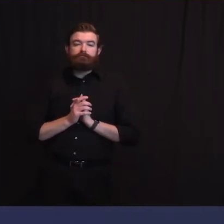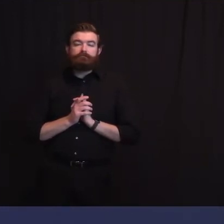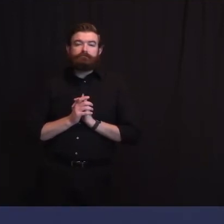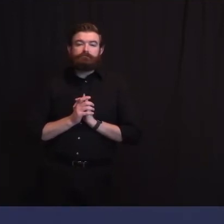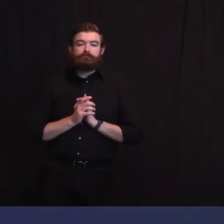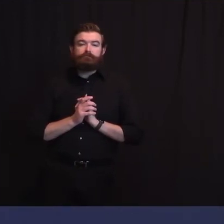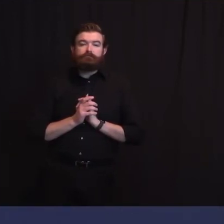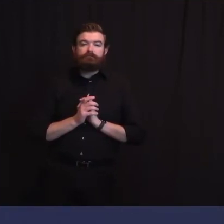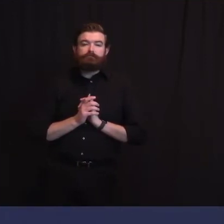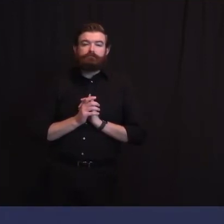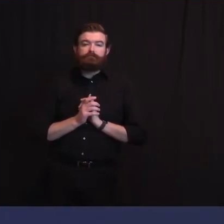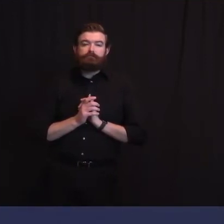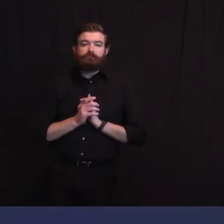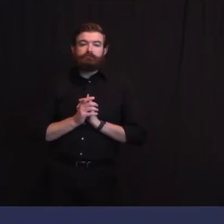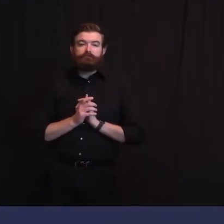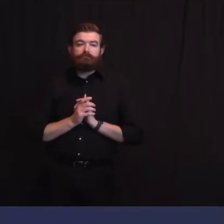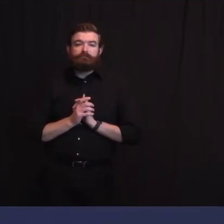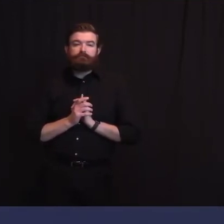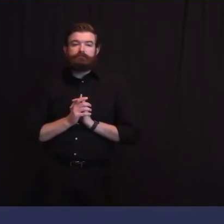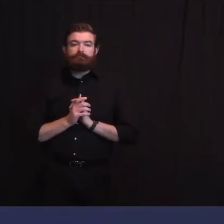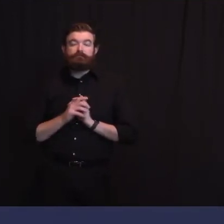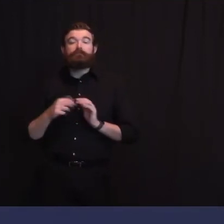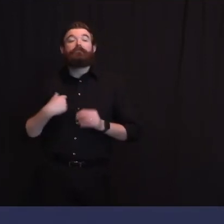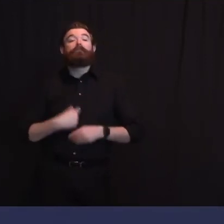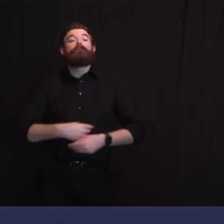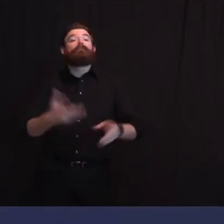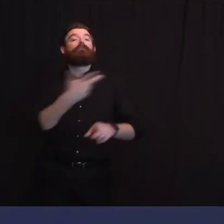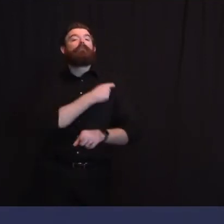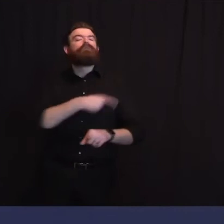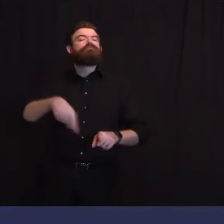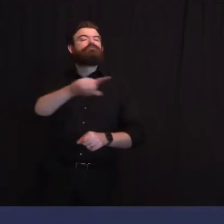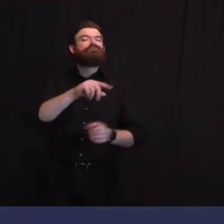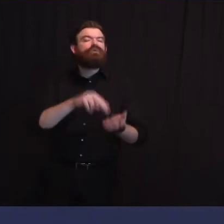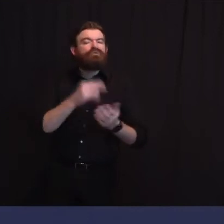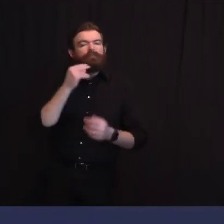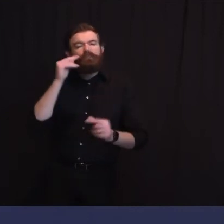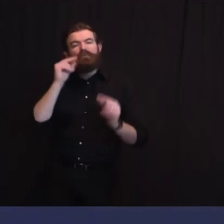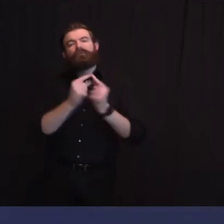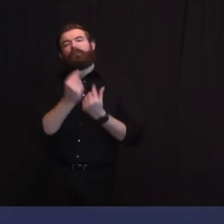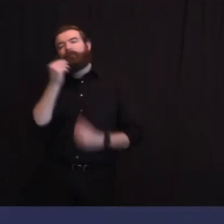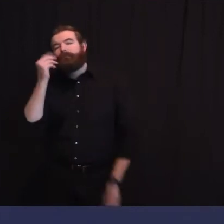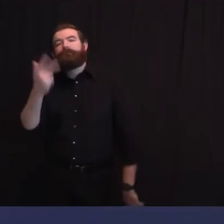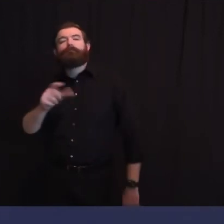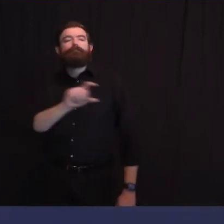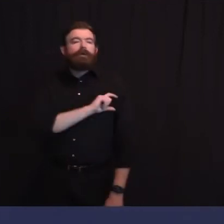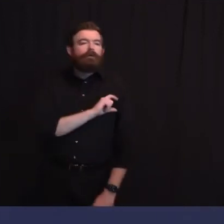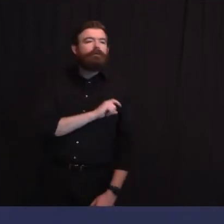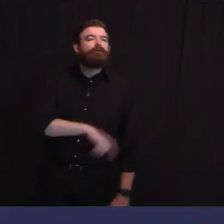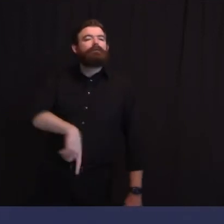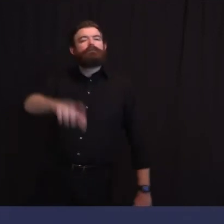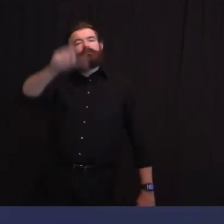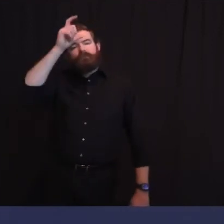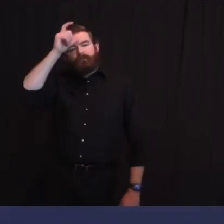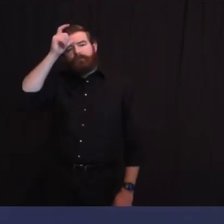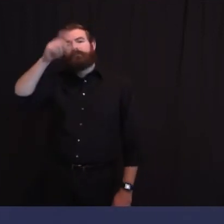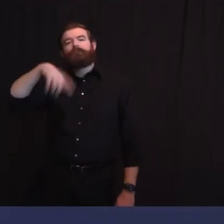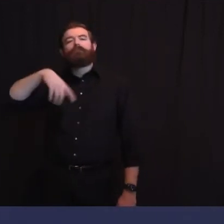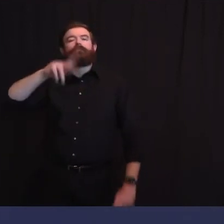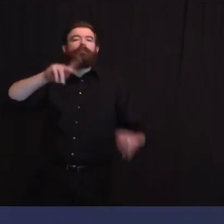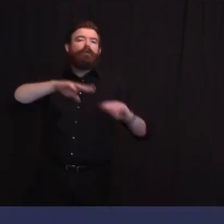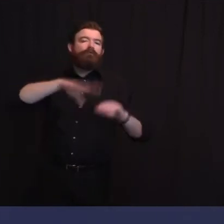care, long-term care, admittedly in a different channel, police, fire, over 65, under 65 with chronic